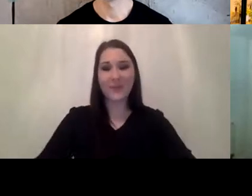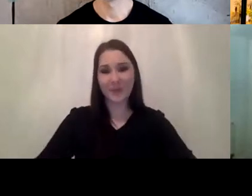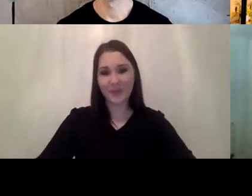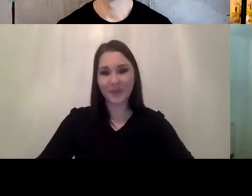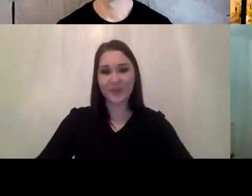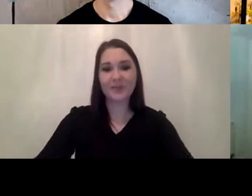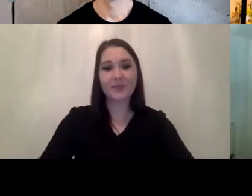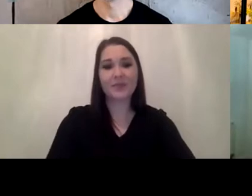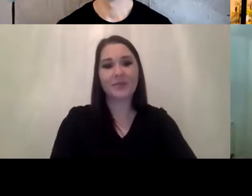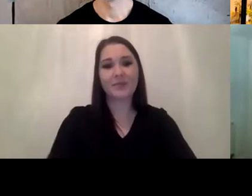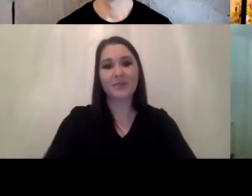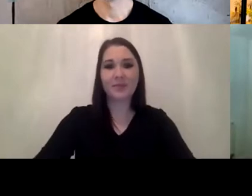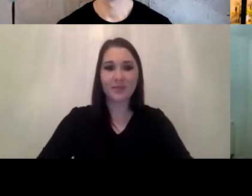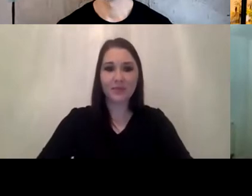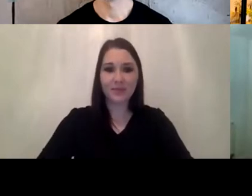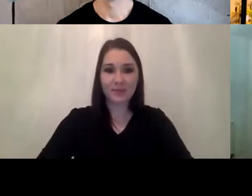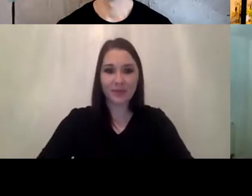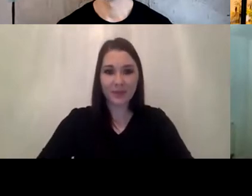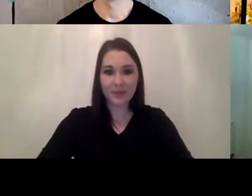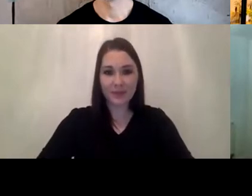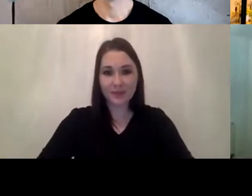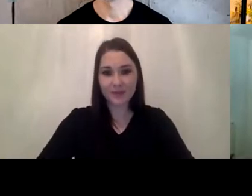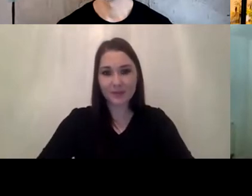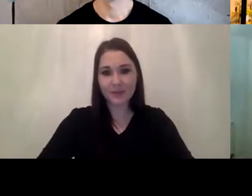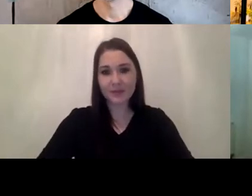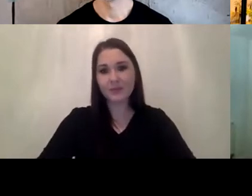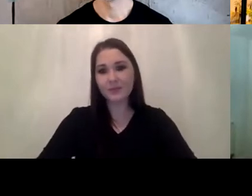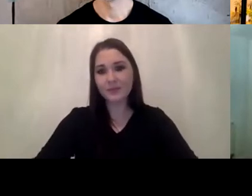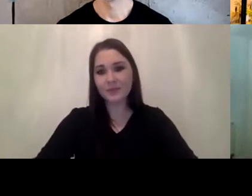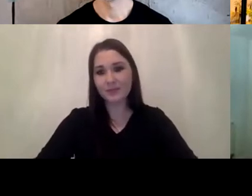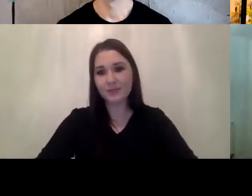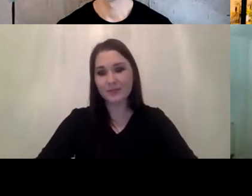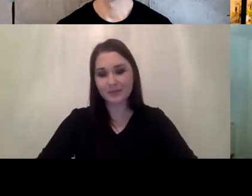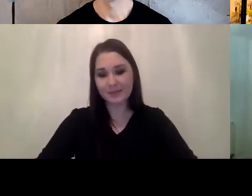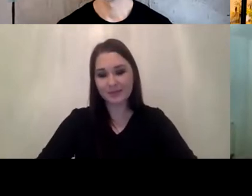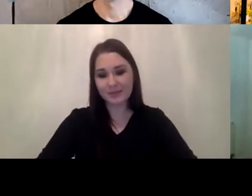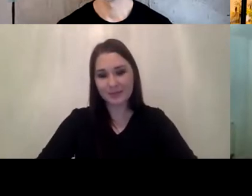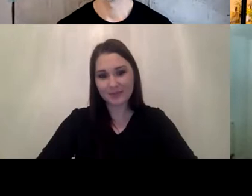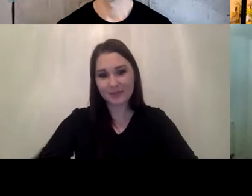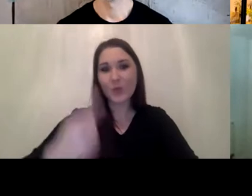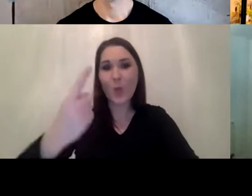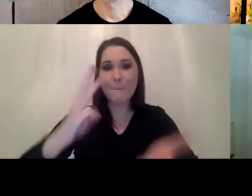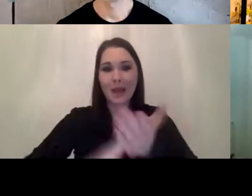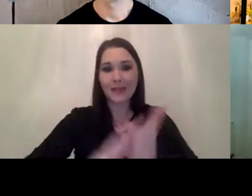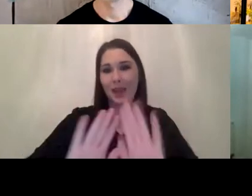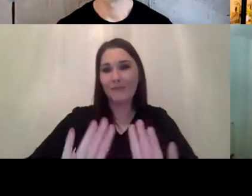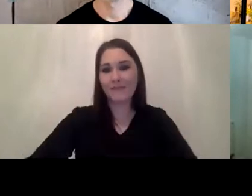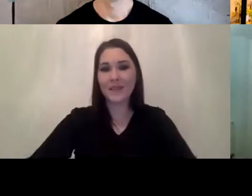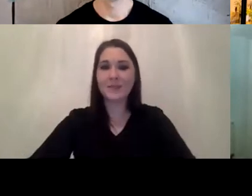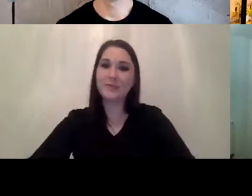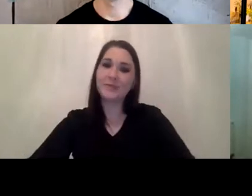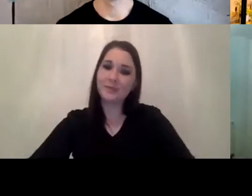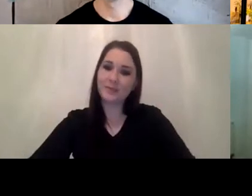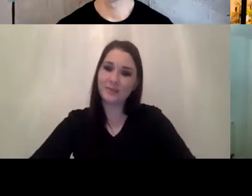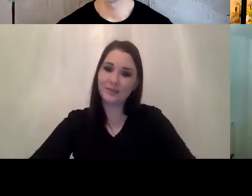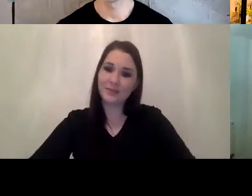Miro, Mural, or iCloud. So if we just leave that for 1 minute while we get the answers up. The questions, if we